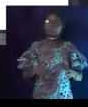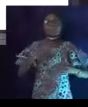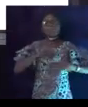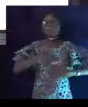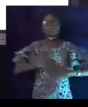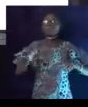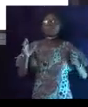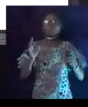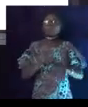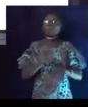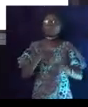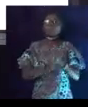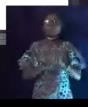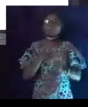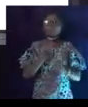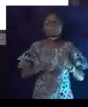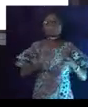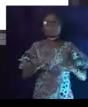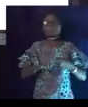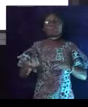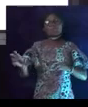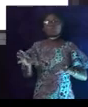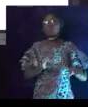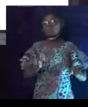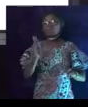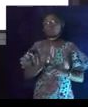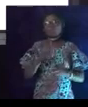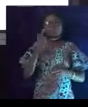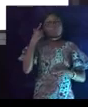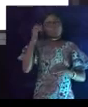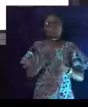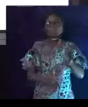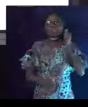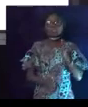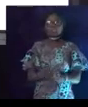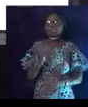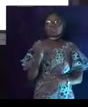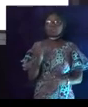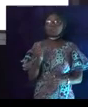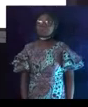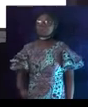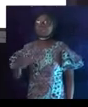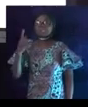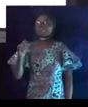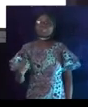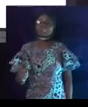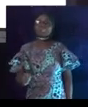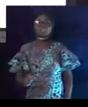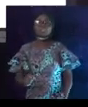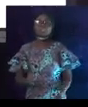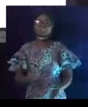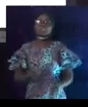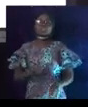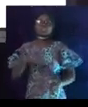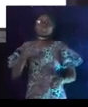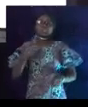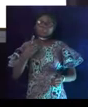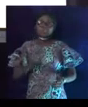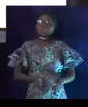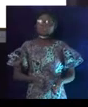now that some of you have gotten this right, but a lot of you will probably still find this confusing. Okay, when do I use 5/9? Okay, when do I